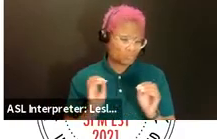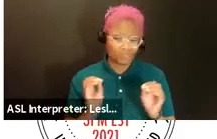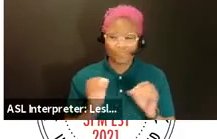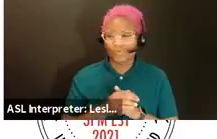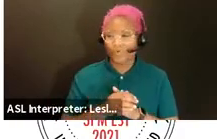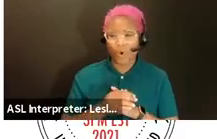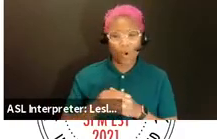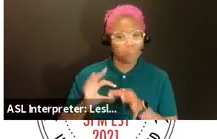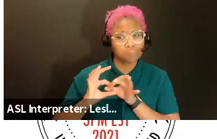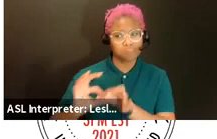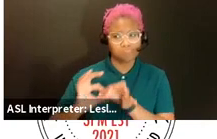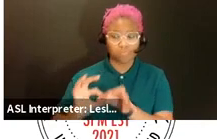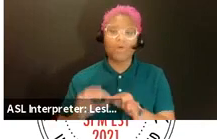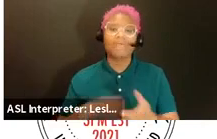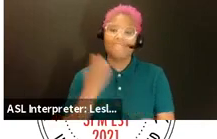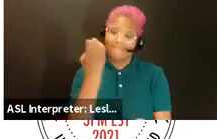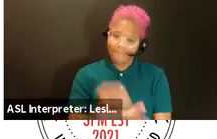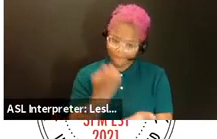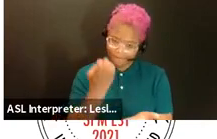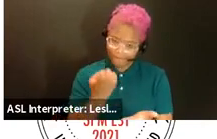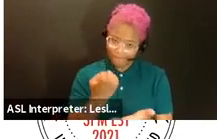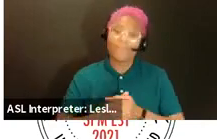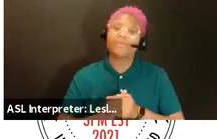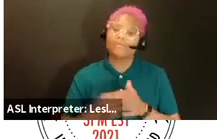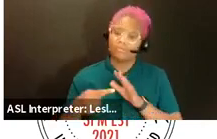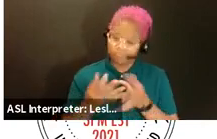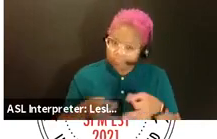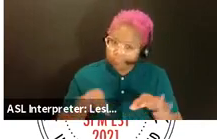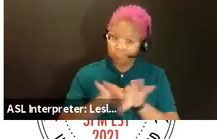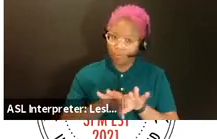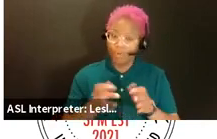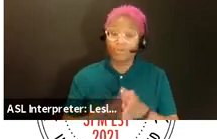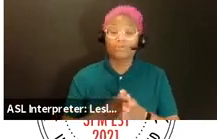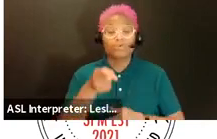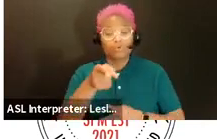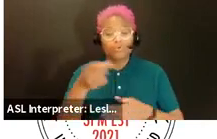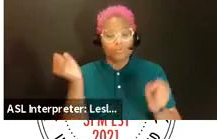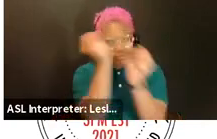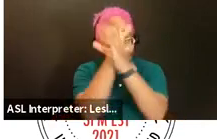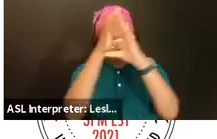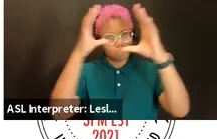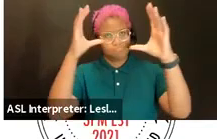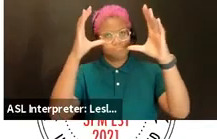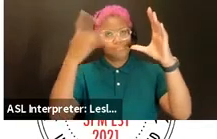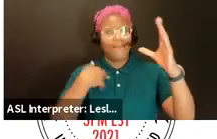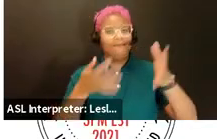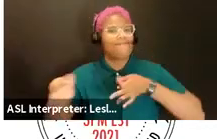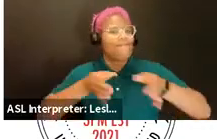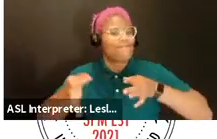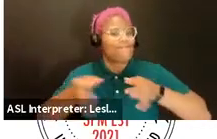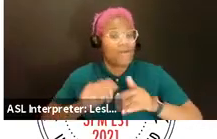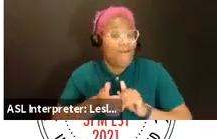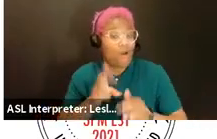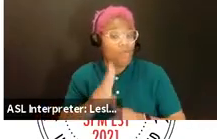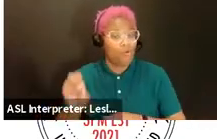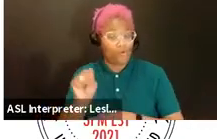issue. So you need to think as broadly as you can about where are all the ways that the US economy is going to lose out